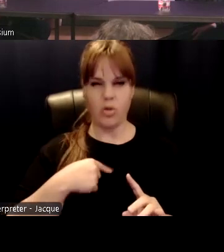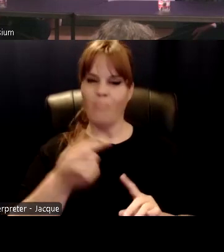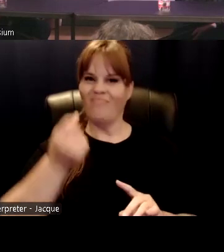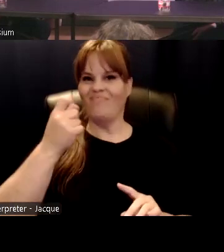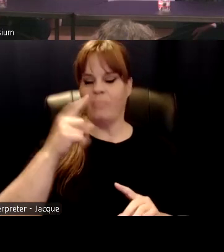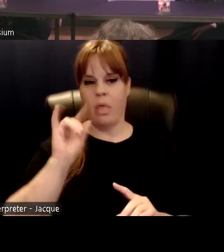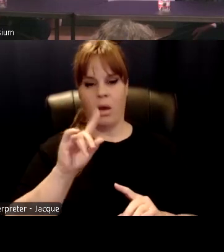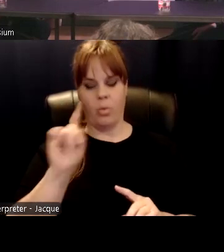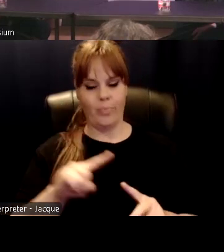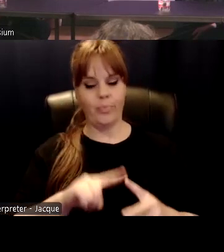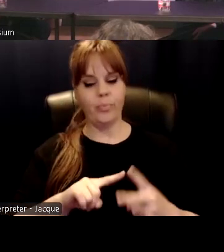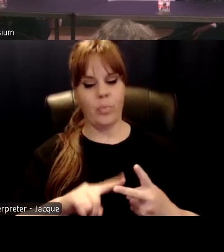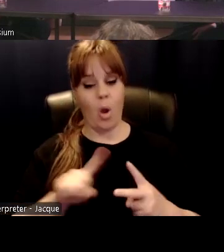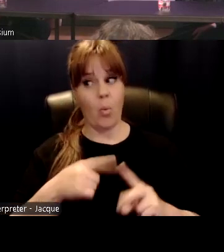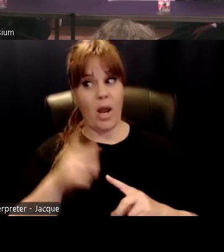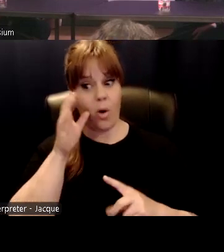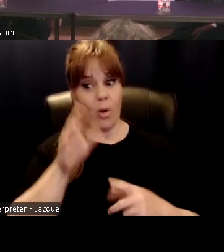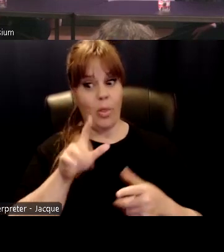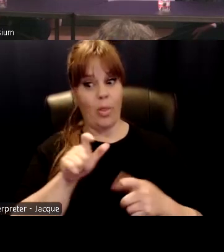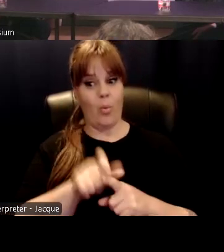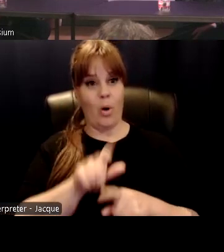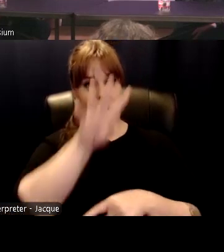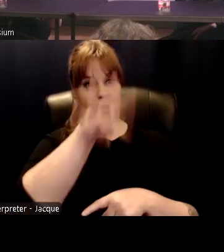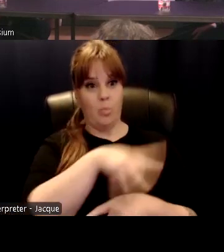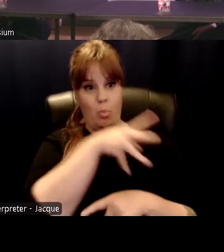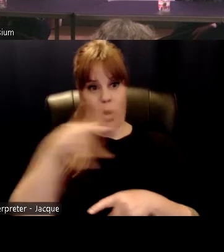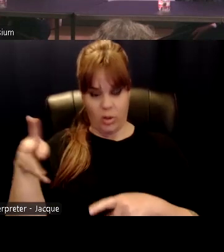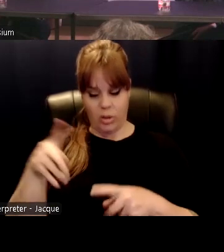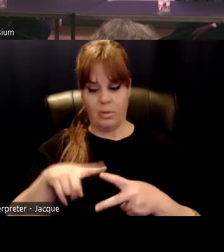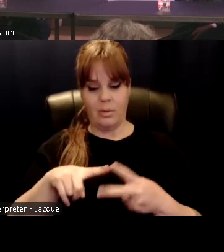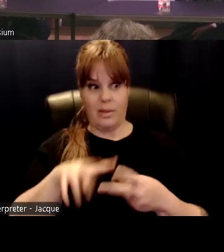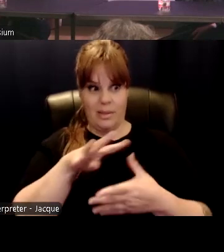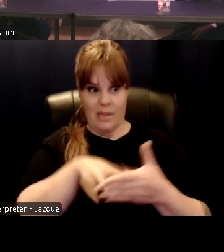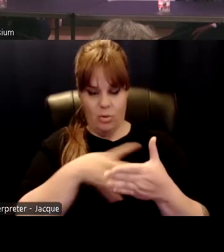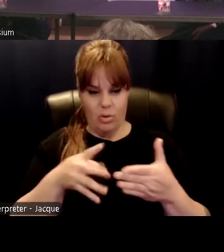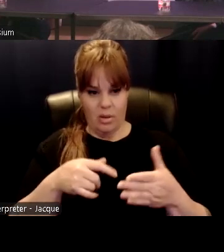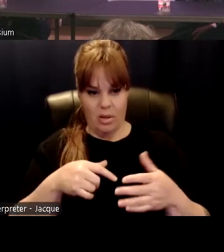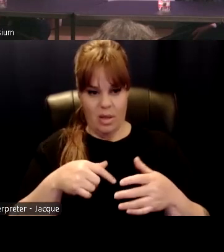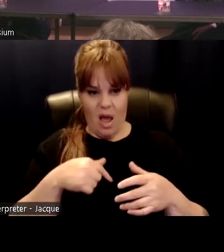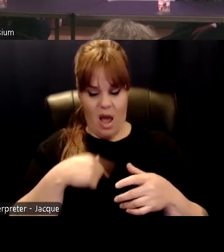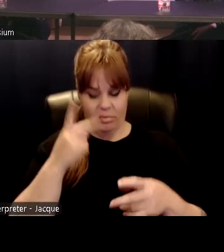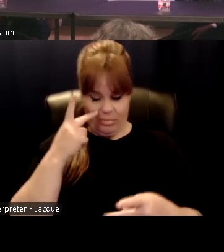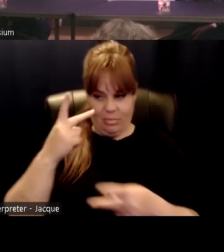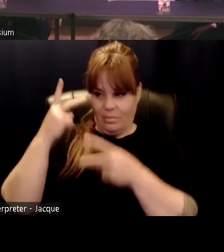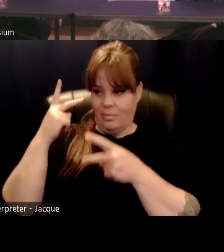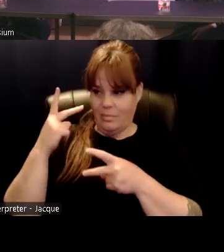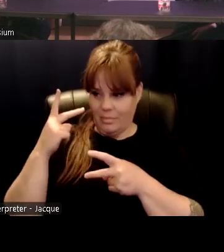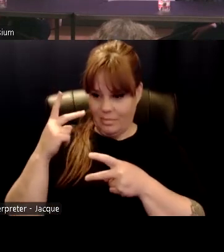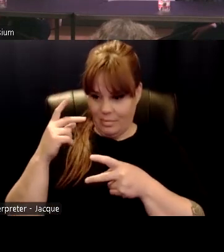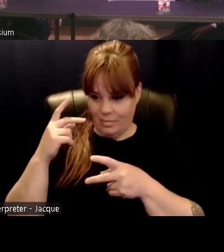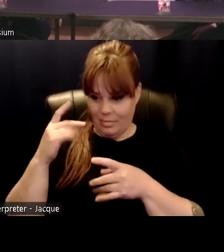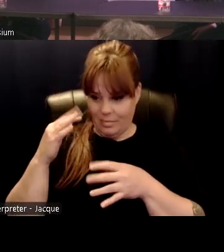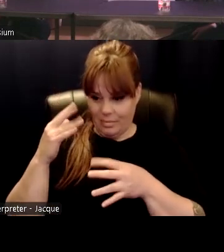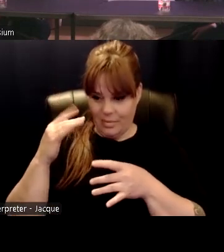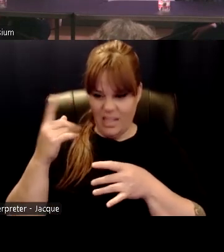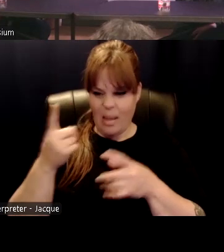When I heard the word spreadsheets, and when I heard the word like schedules, I had like a flashback then to like, I don't know, something that